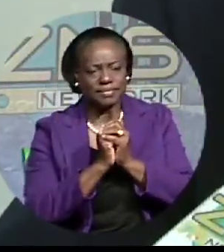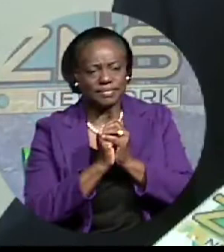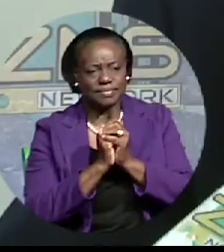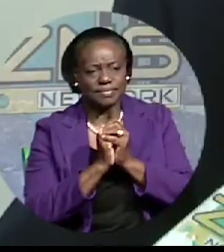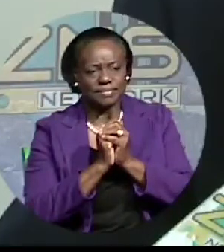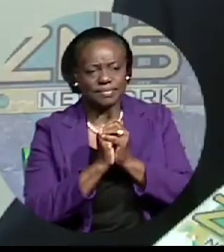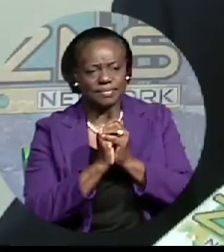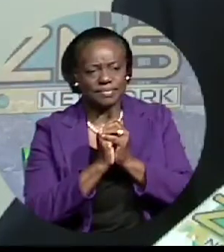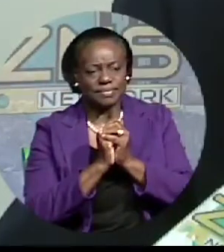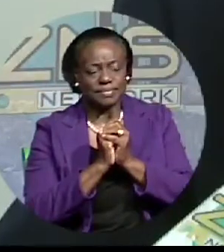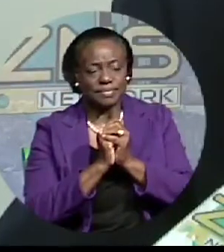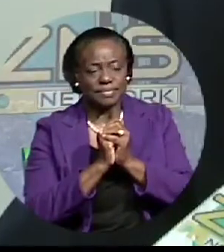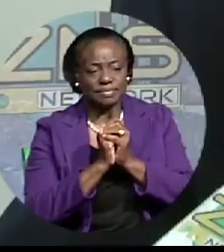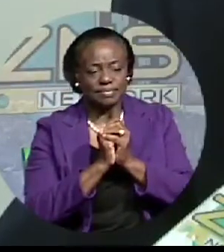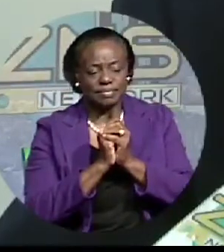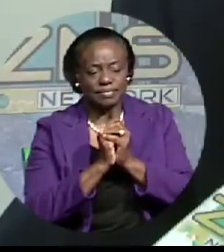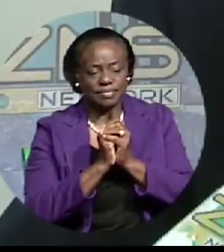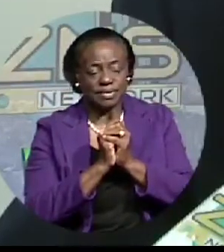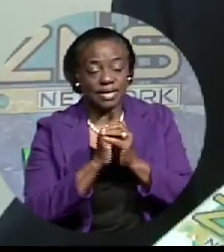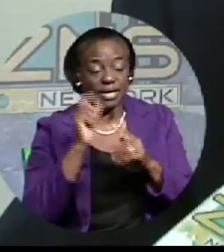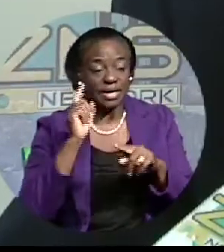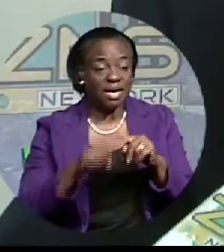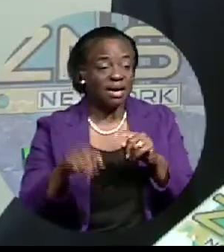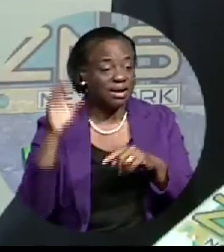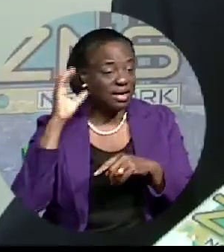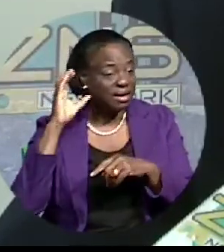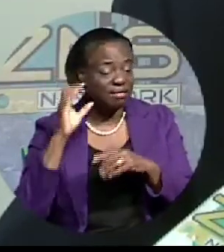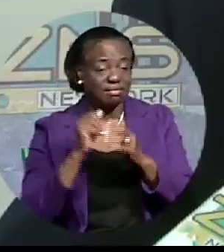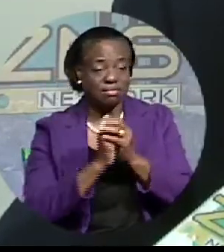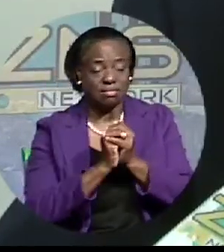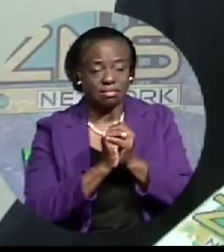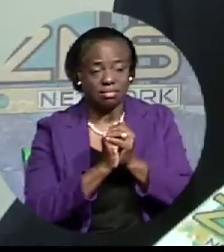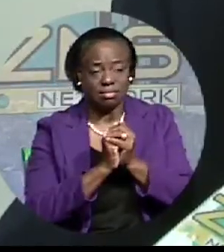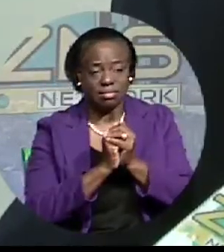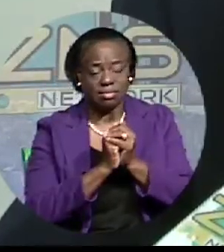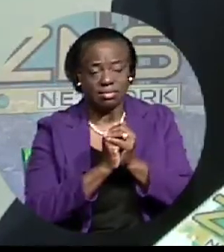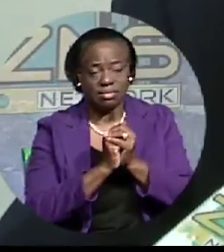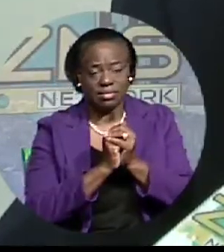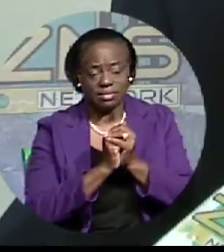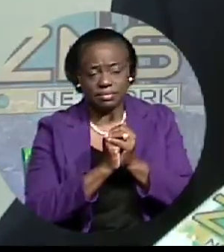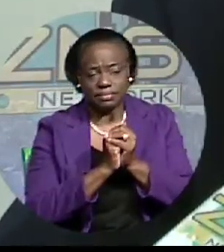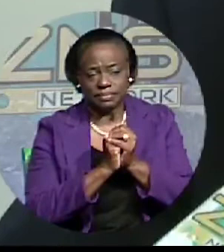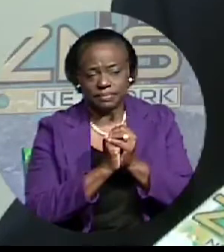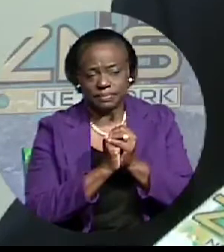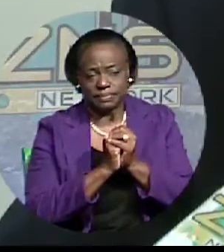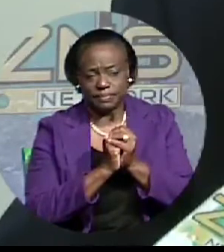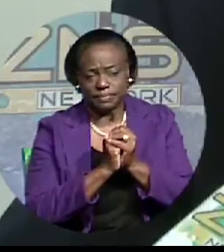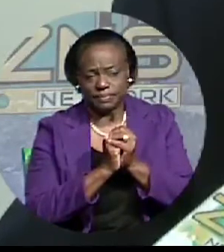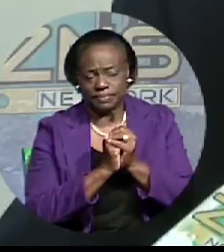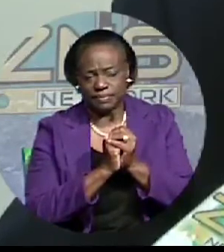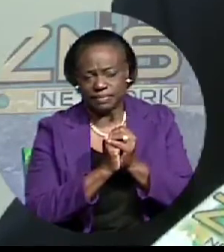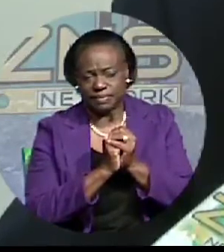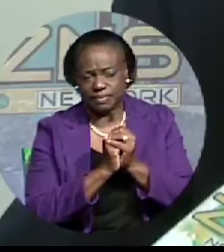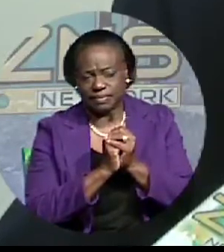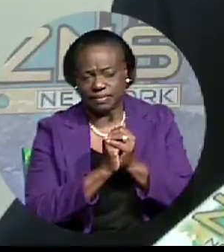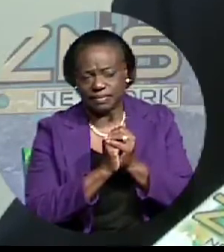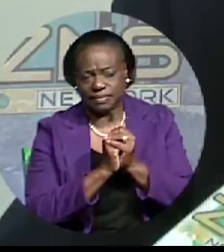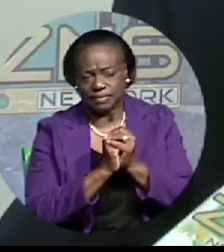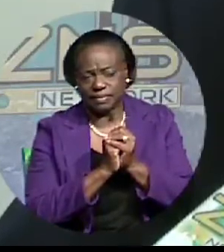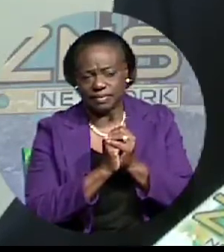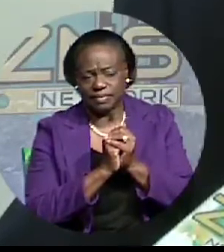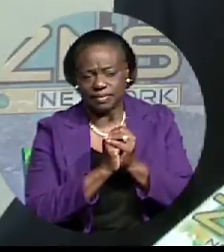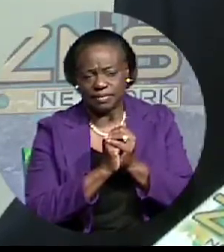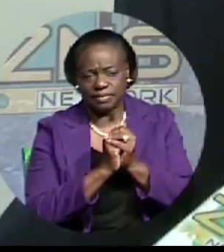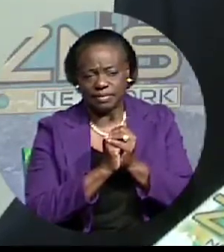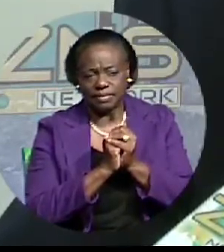partly to offset the reduction in customs duties, but partly also to bridge the gap between what government is spending and what it's taking in tax revenue